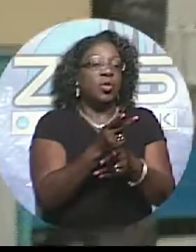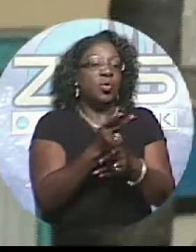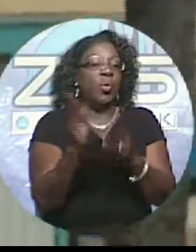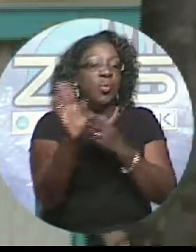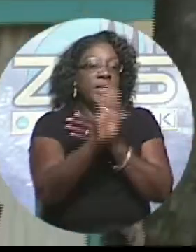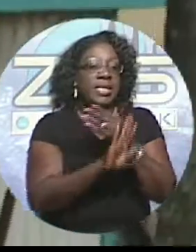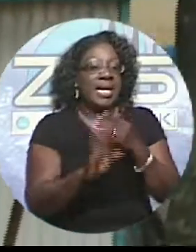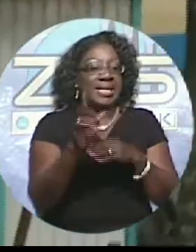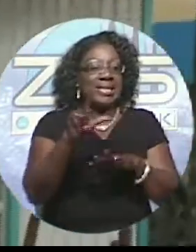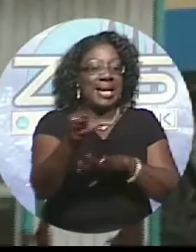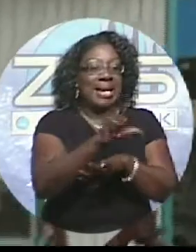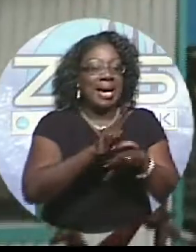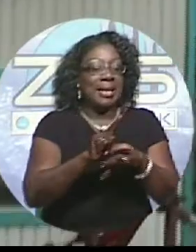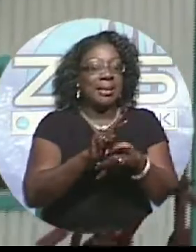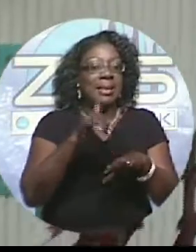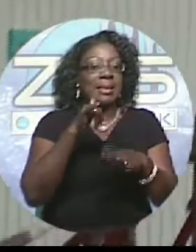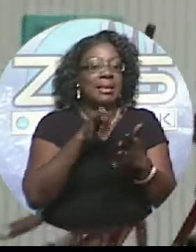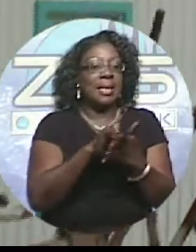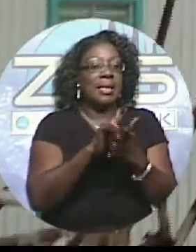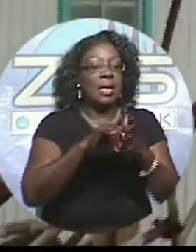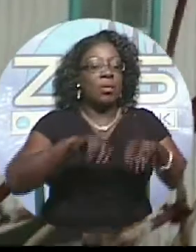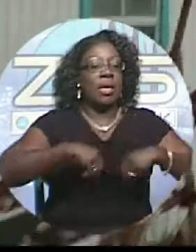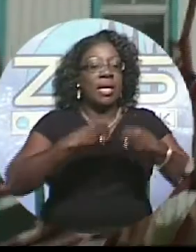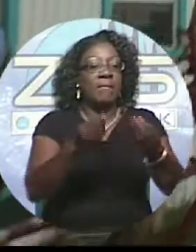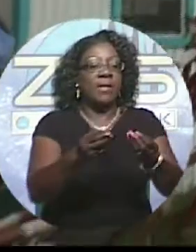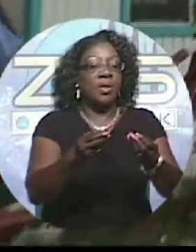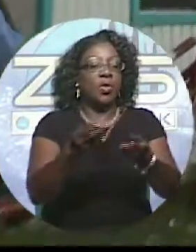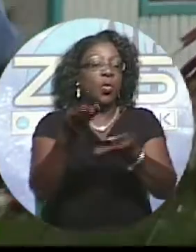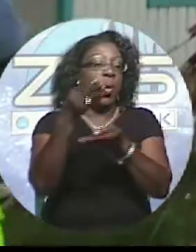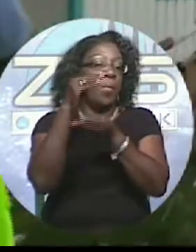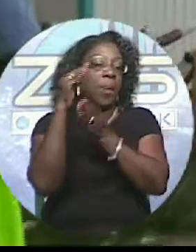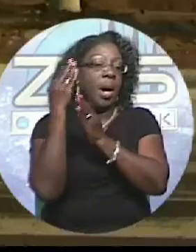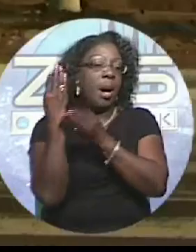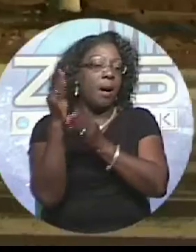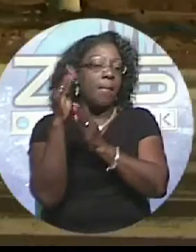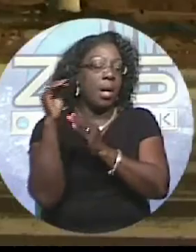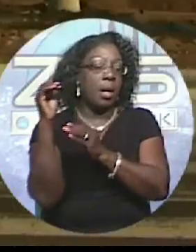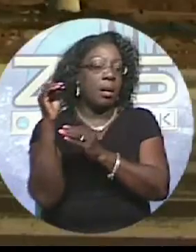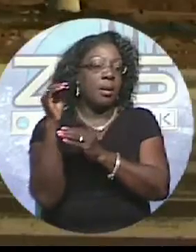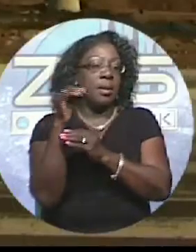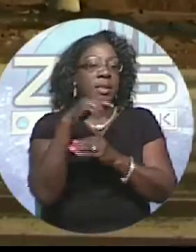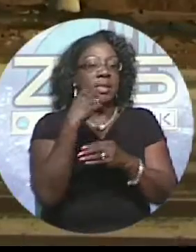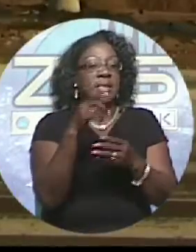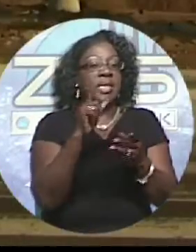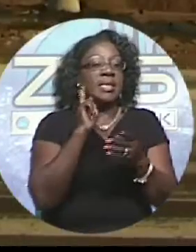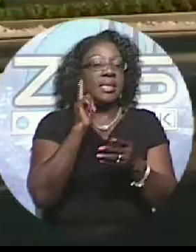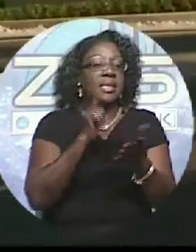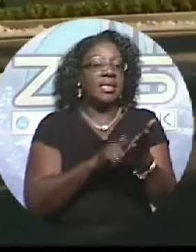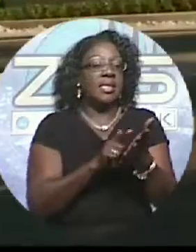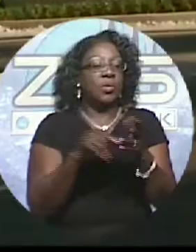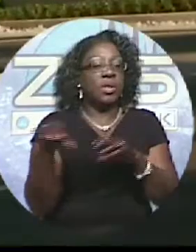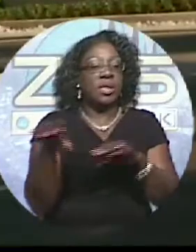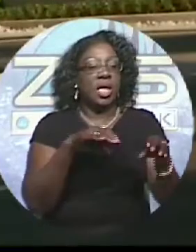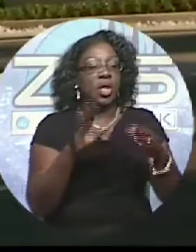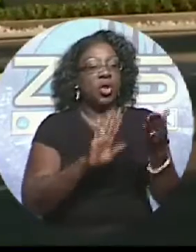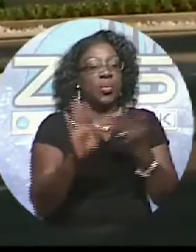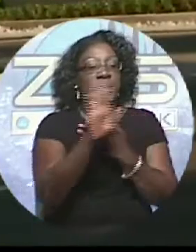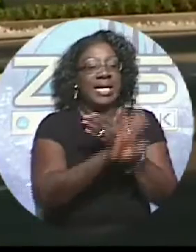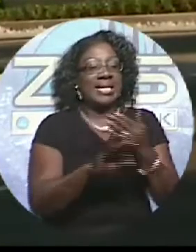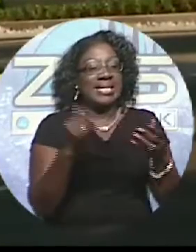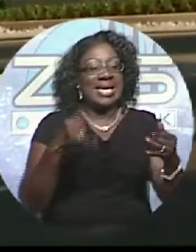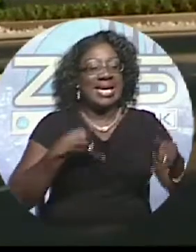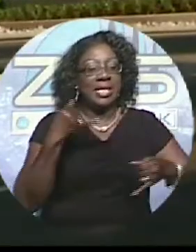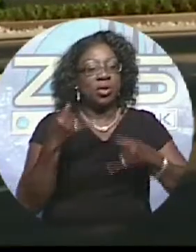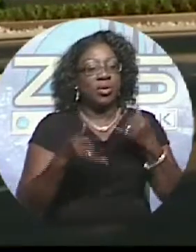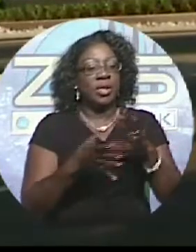possibly reclaim Crown land given to Baha. Gomez said this was done to protect the interests of the country.